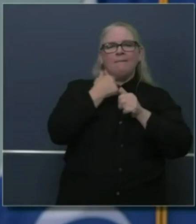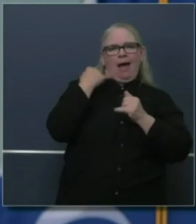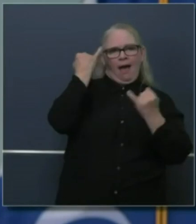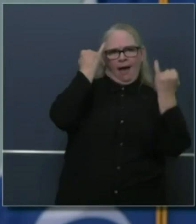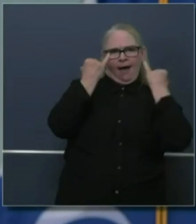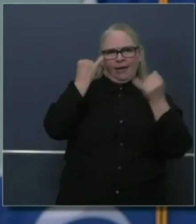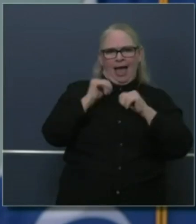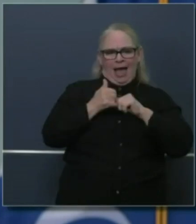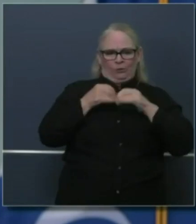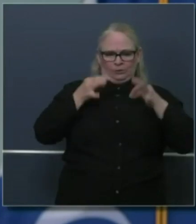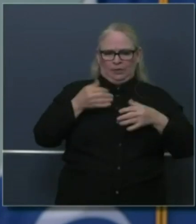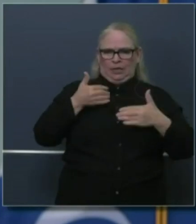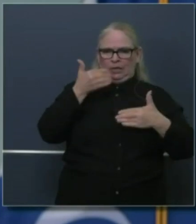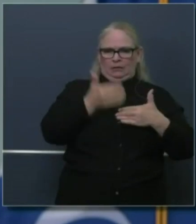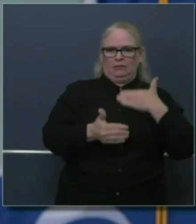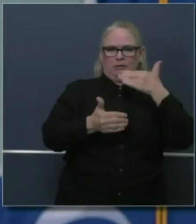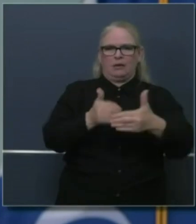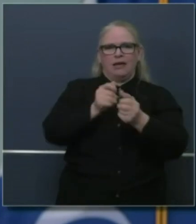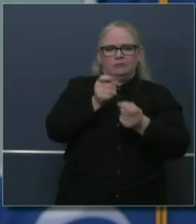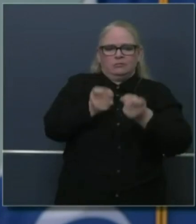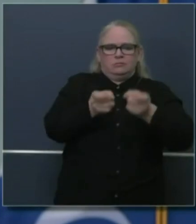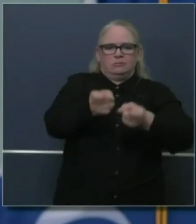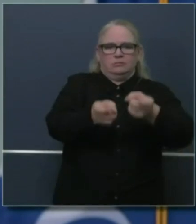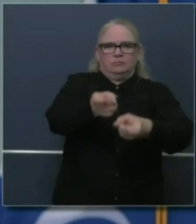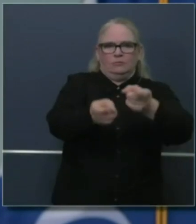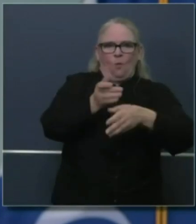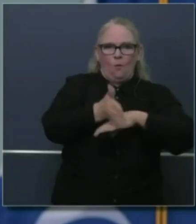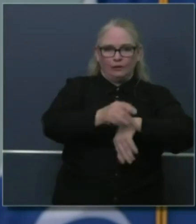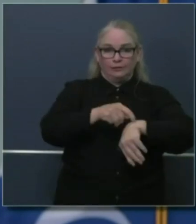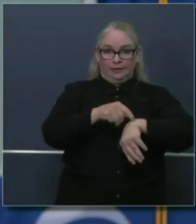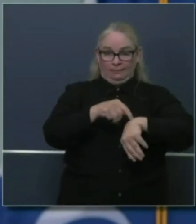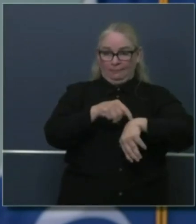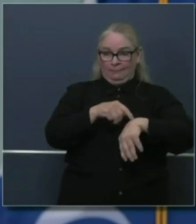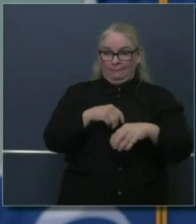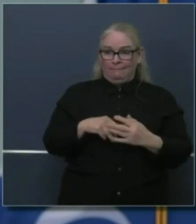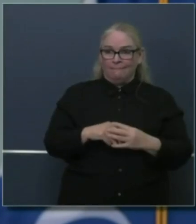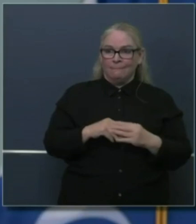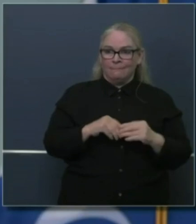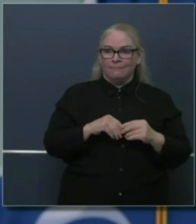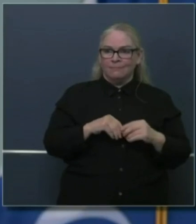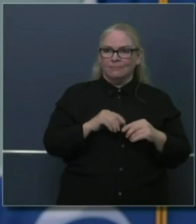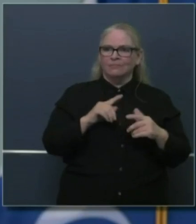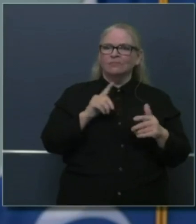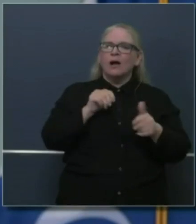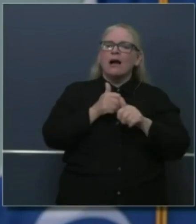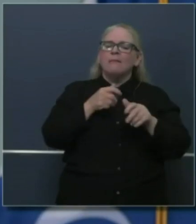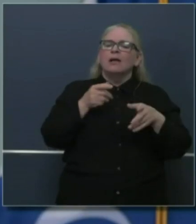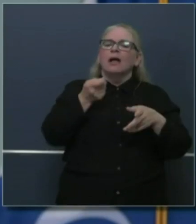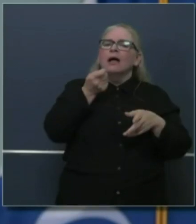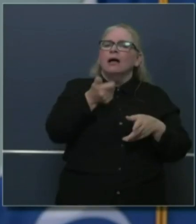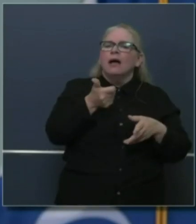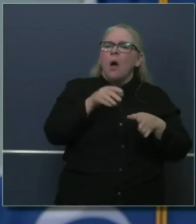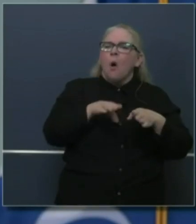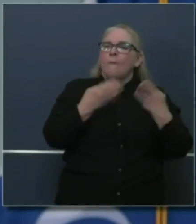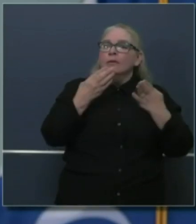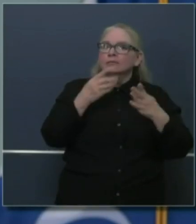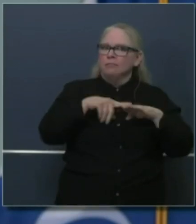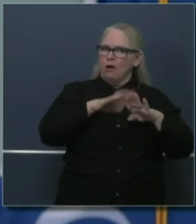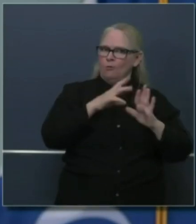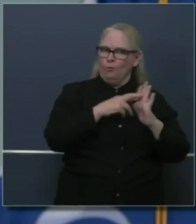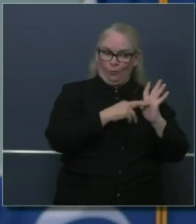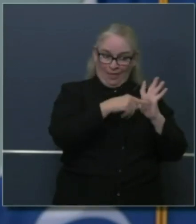modifications to that roadmap and begin to reopen up our economy with conditions and